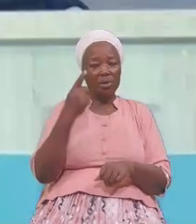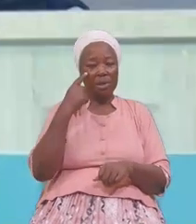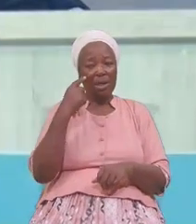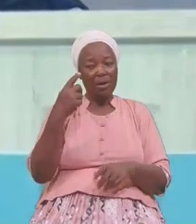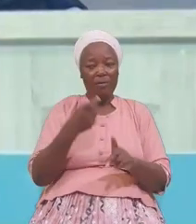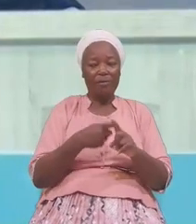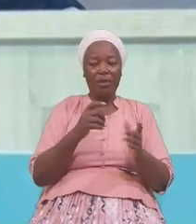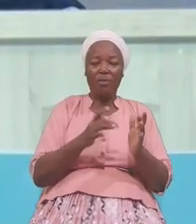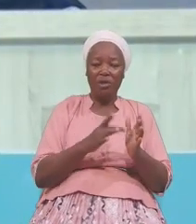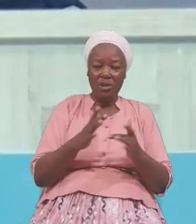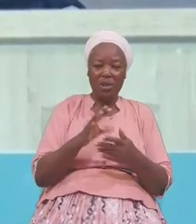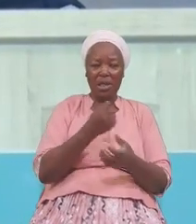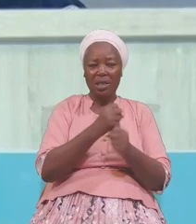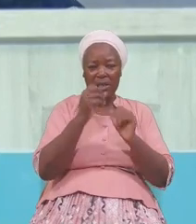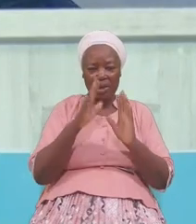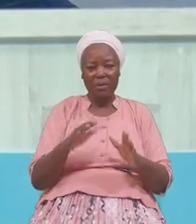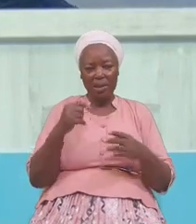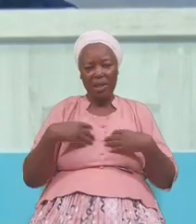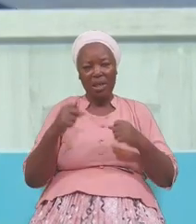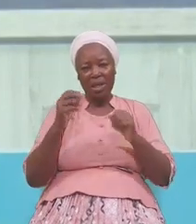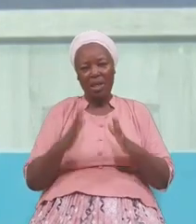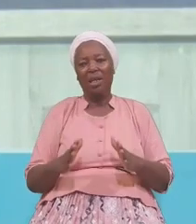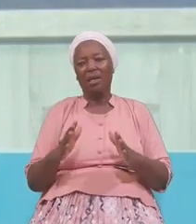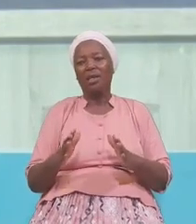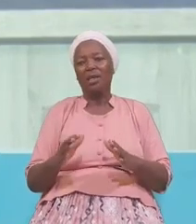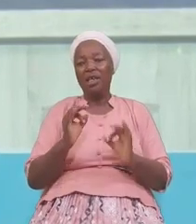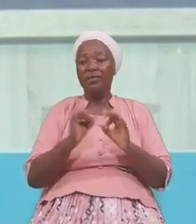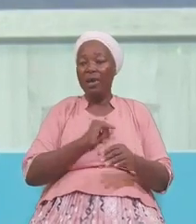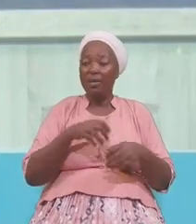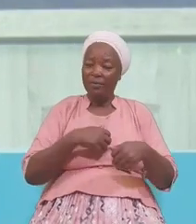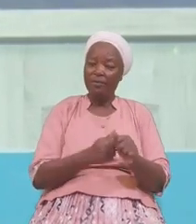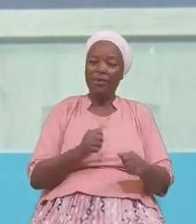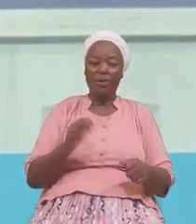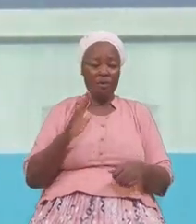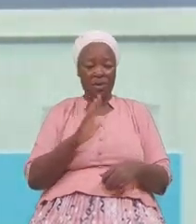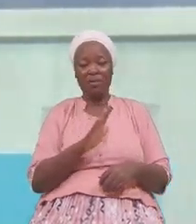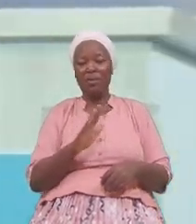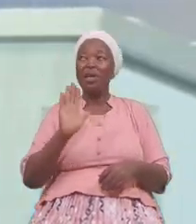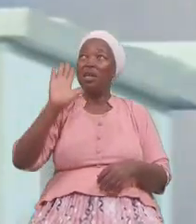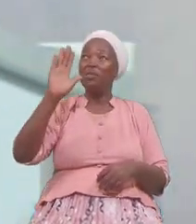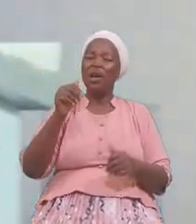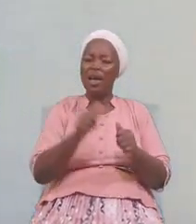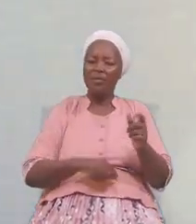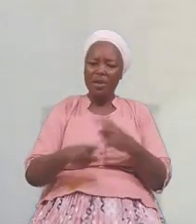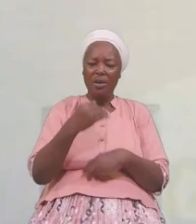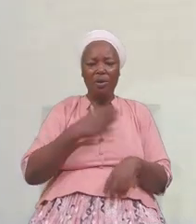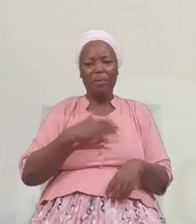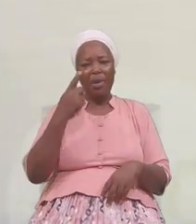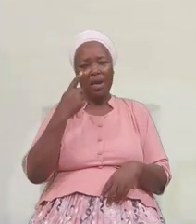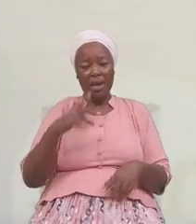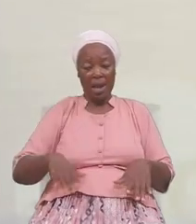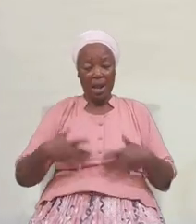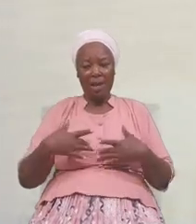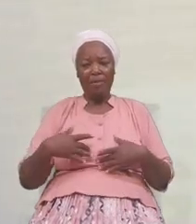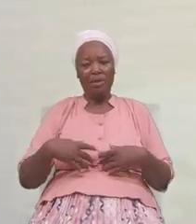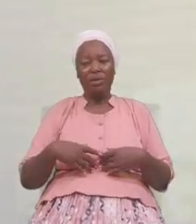the Savior, the healer, if I follow him every day of my life, guess